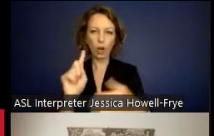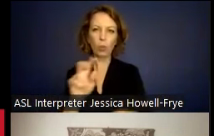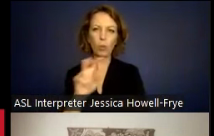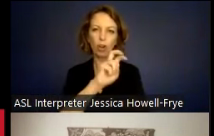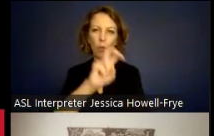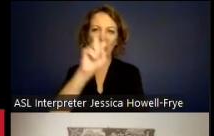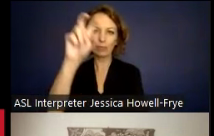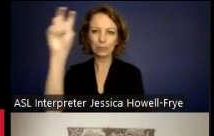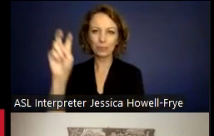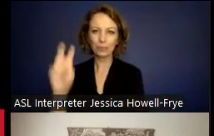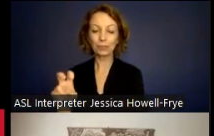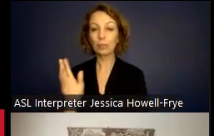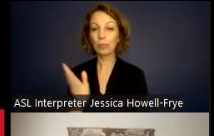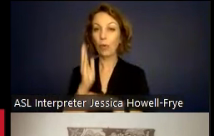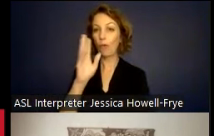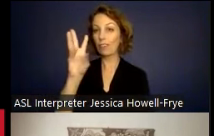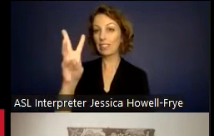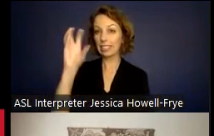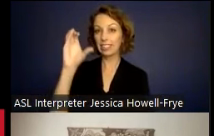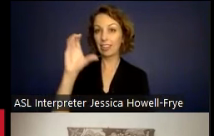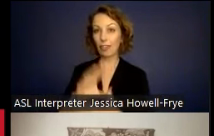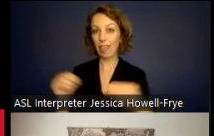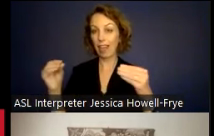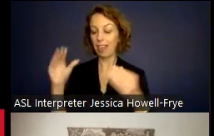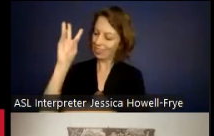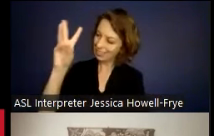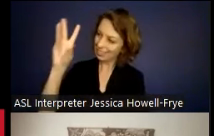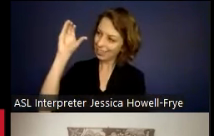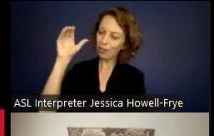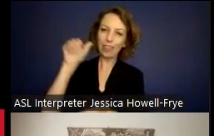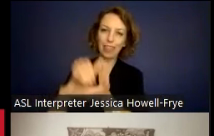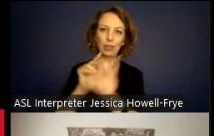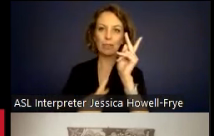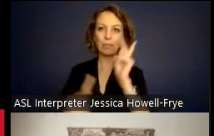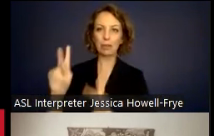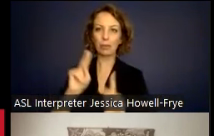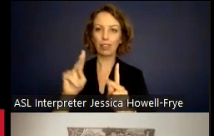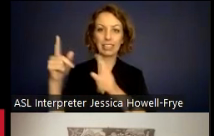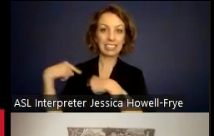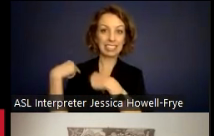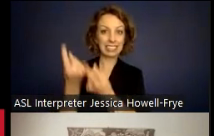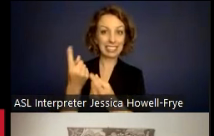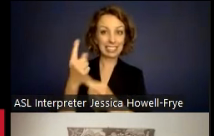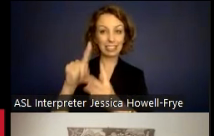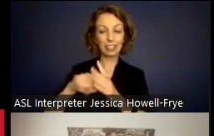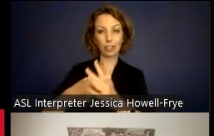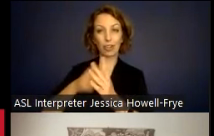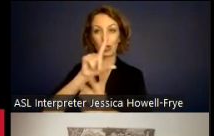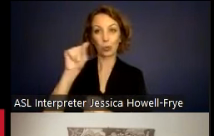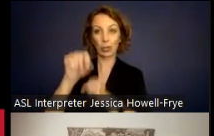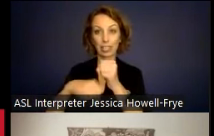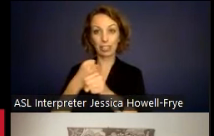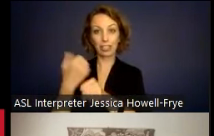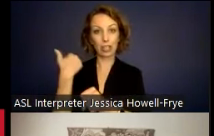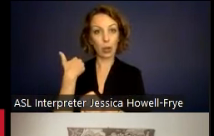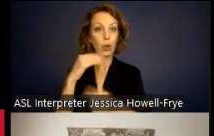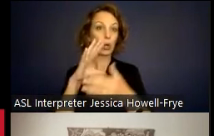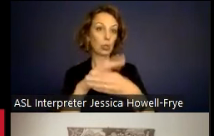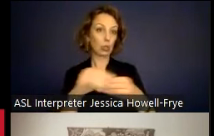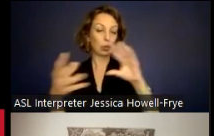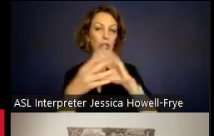than 600,000 people have participated in StoryCorps since its beginning 20 years ago, and their stories are archived, if they choose,